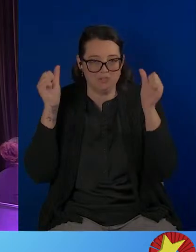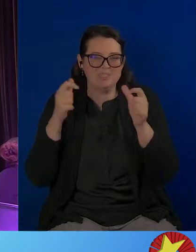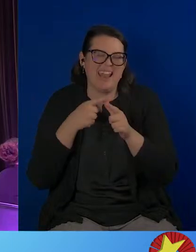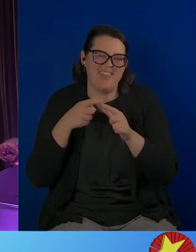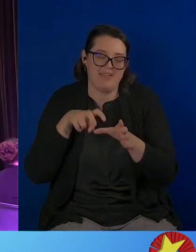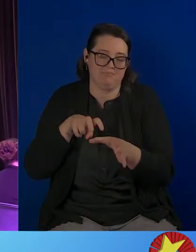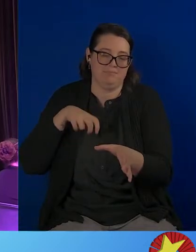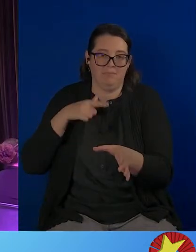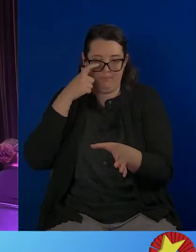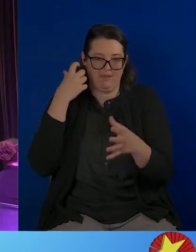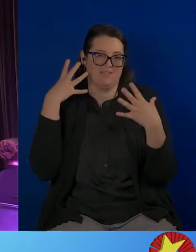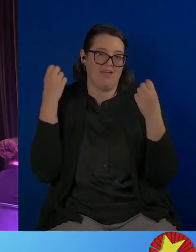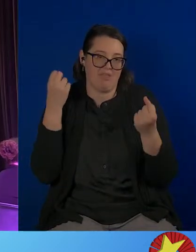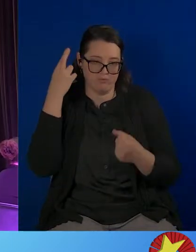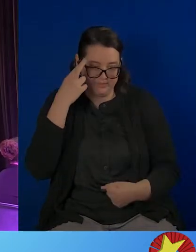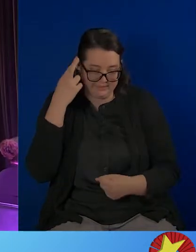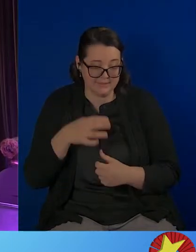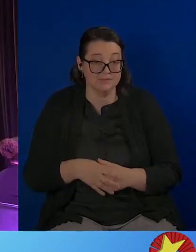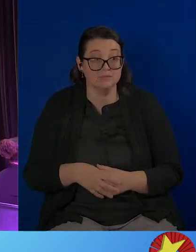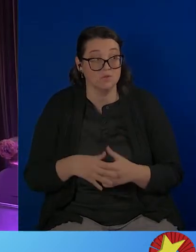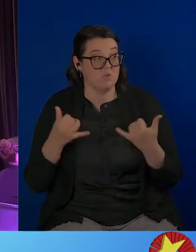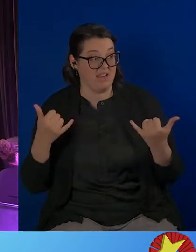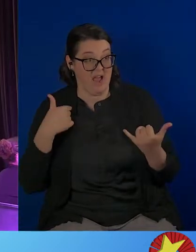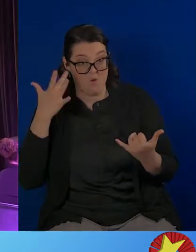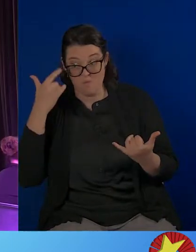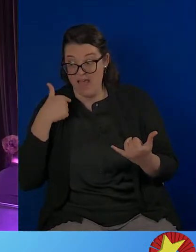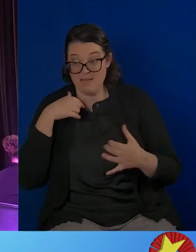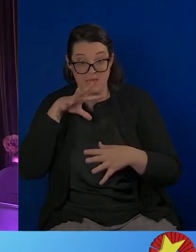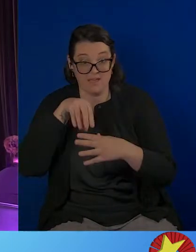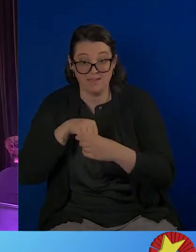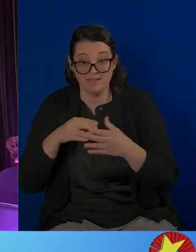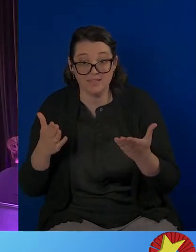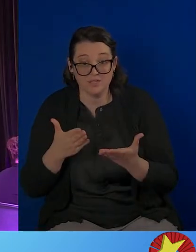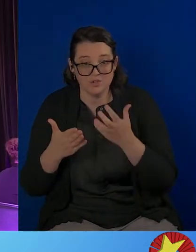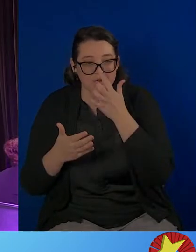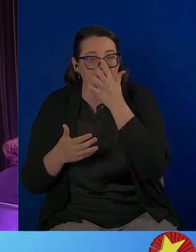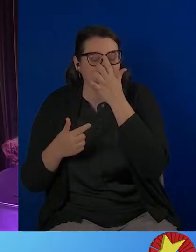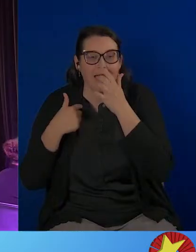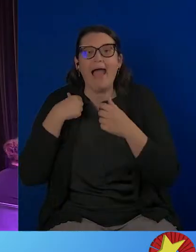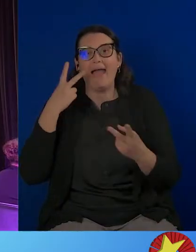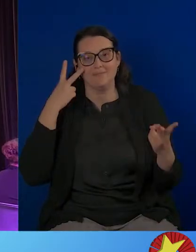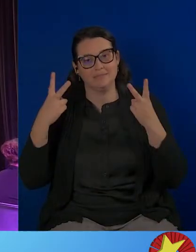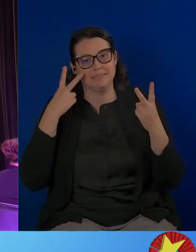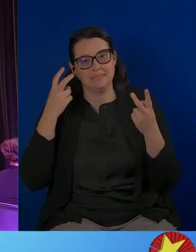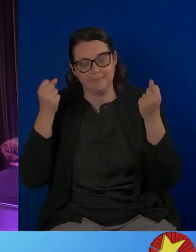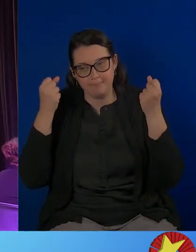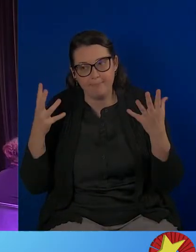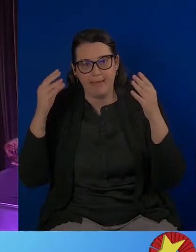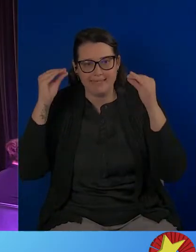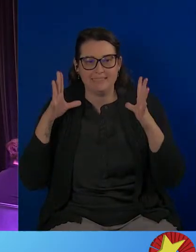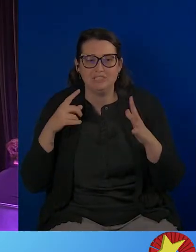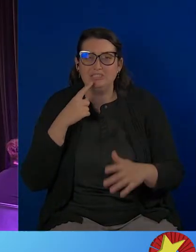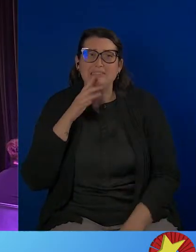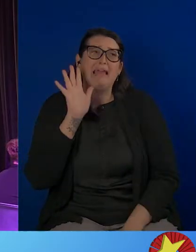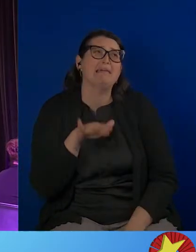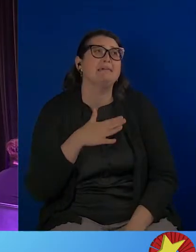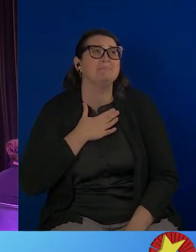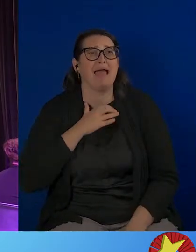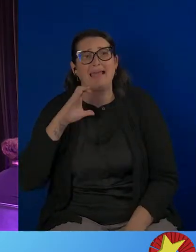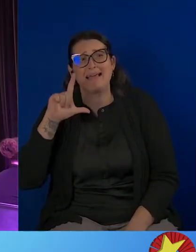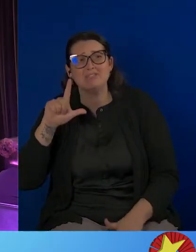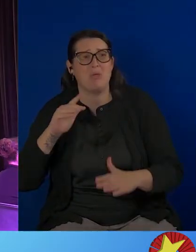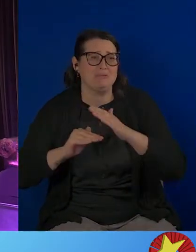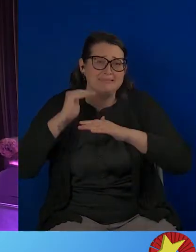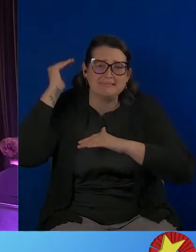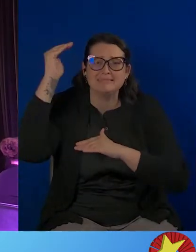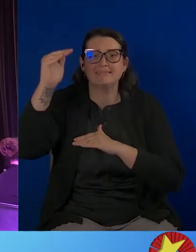reasons. Why am I here? I have seen over the years teachers lament that their caseloads are too big, that